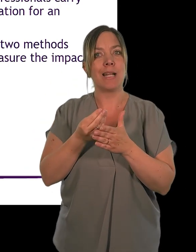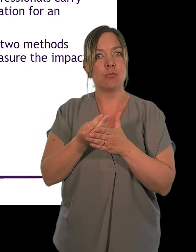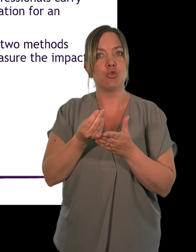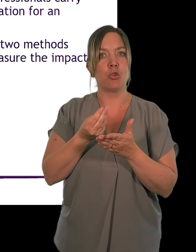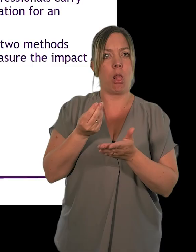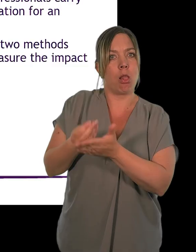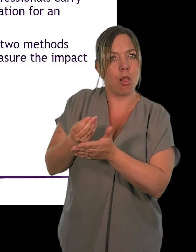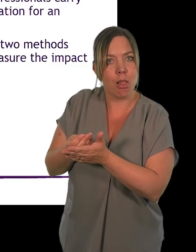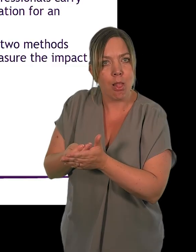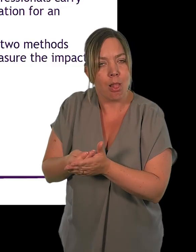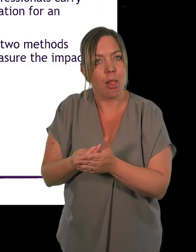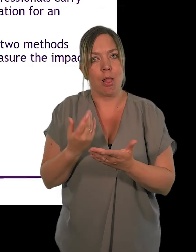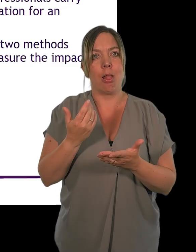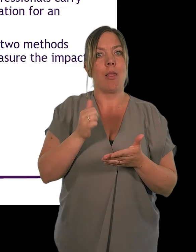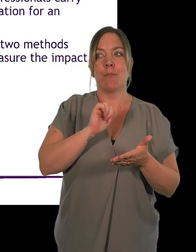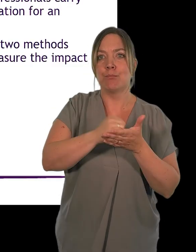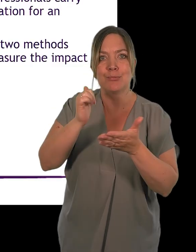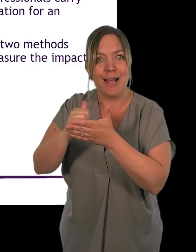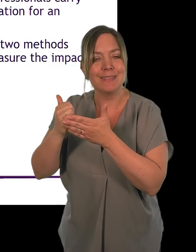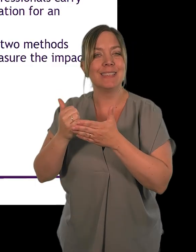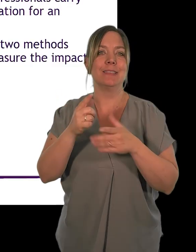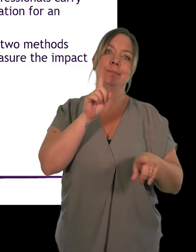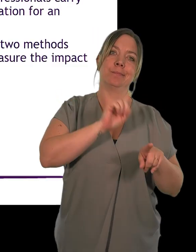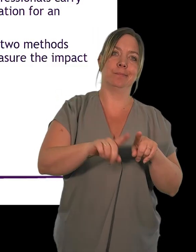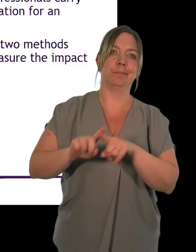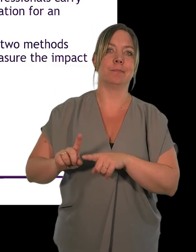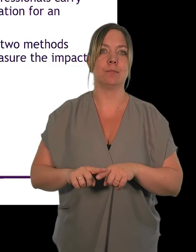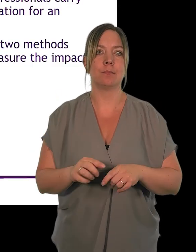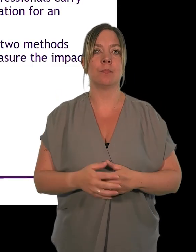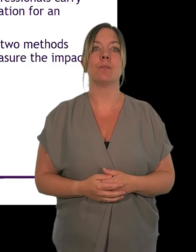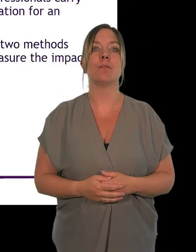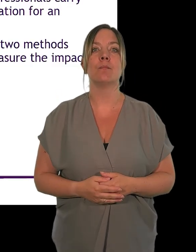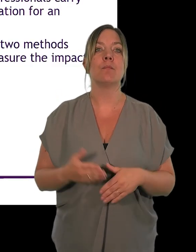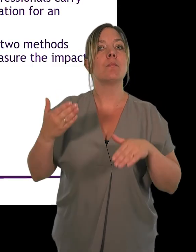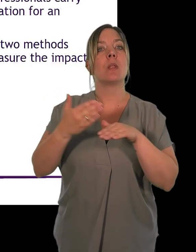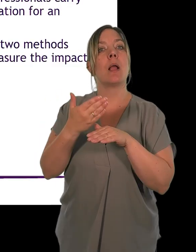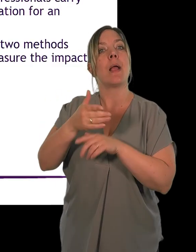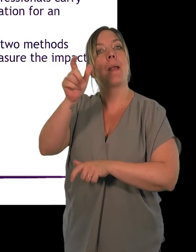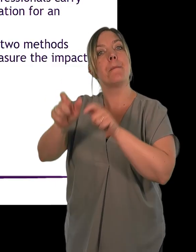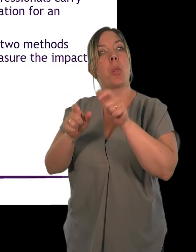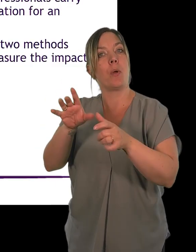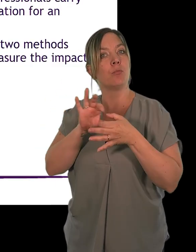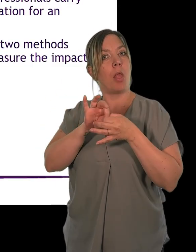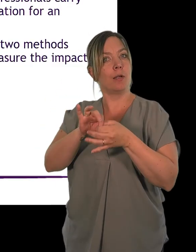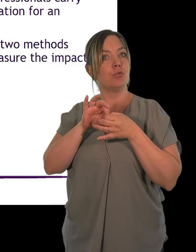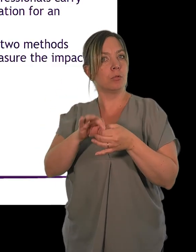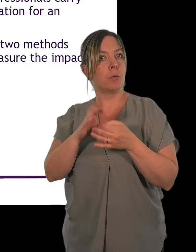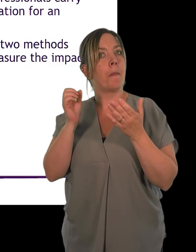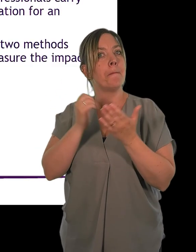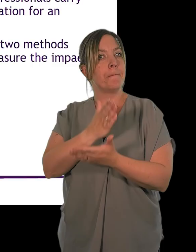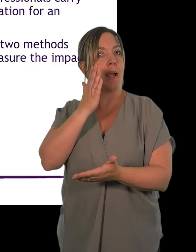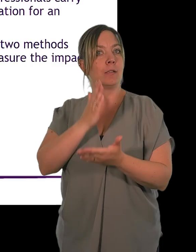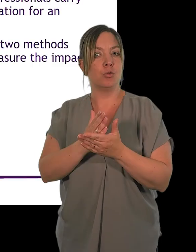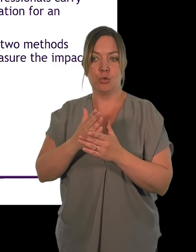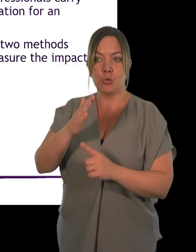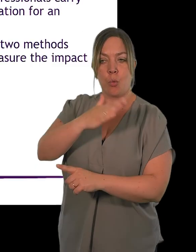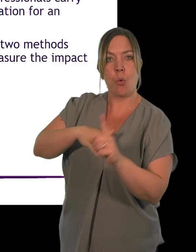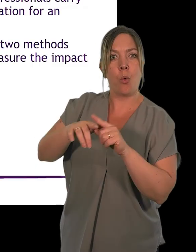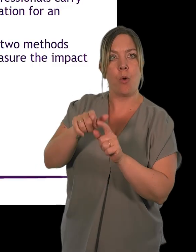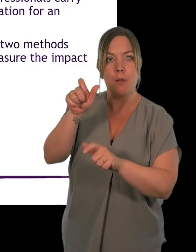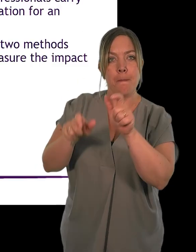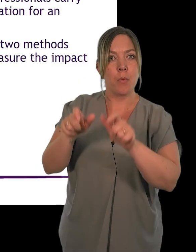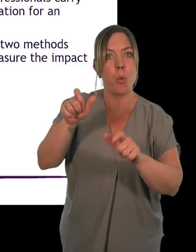and branding, etc. Employee relations. Ensuring that there's a healthy